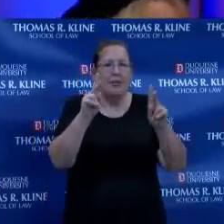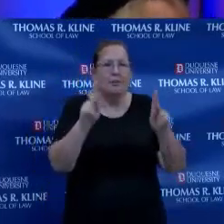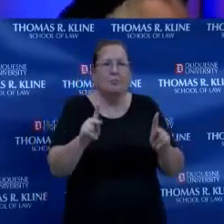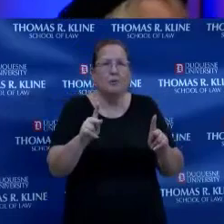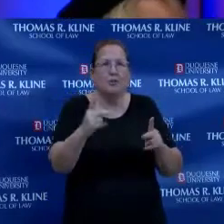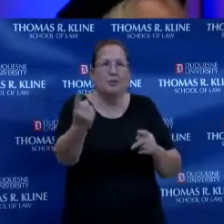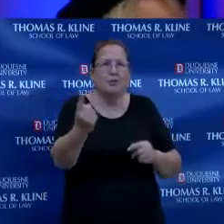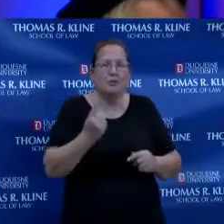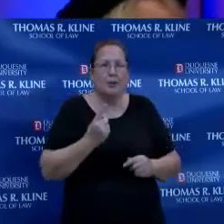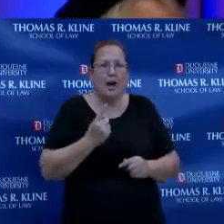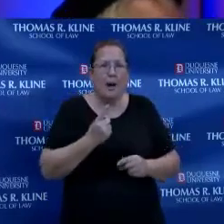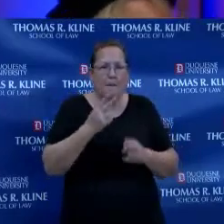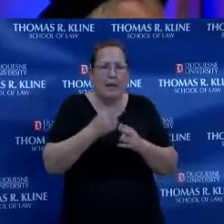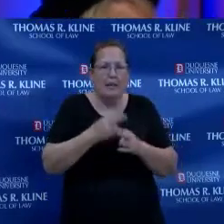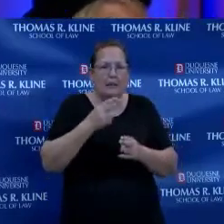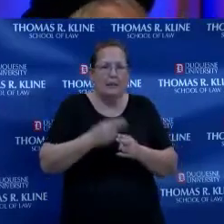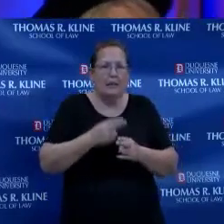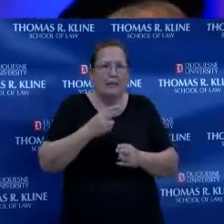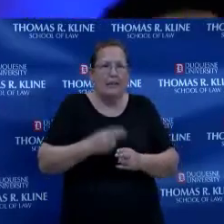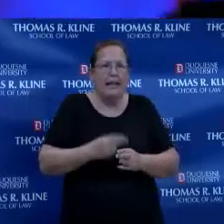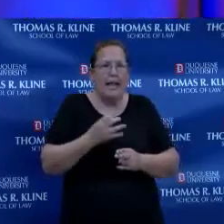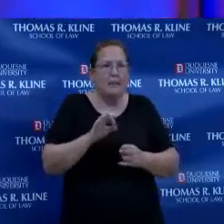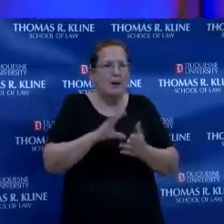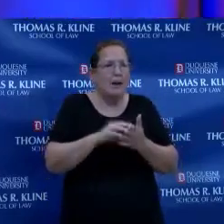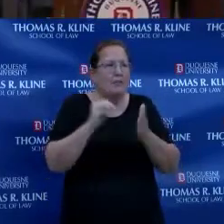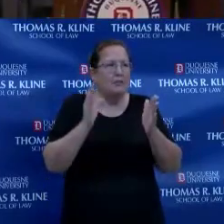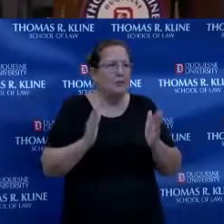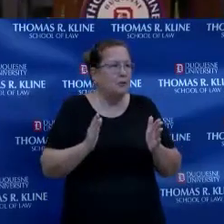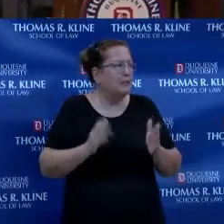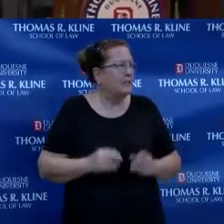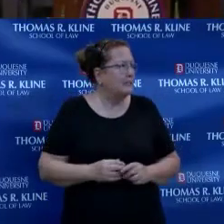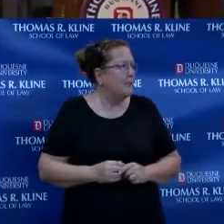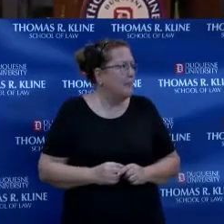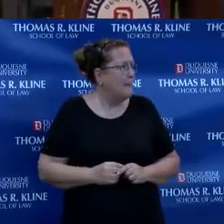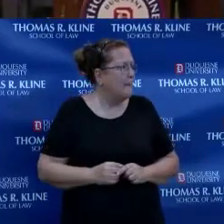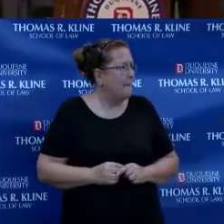the names of the graduating students.